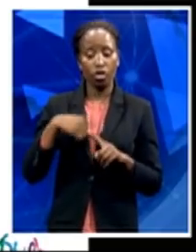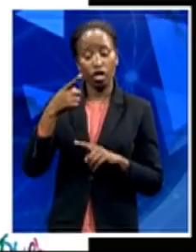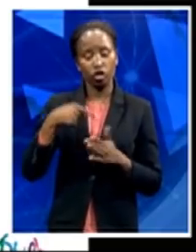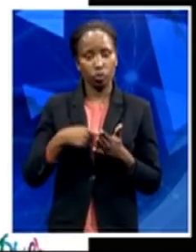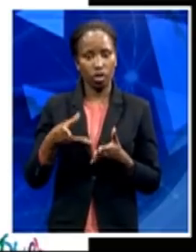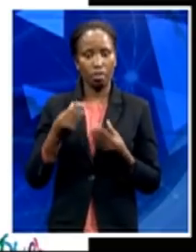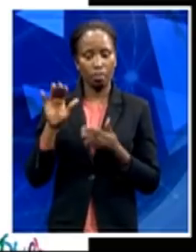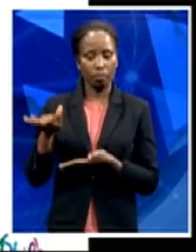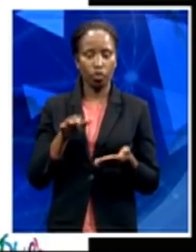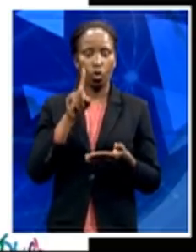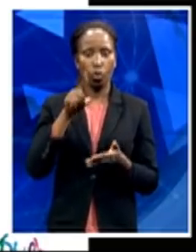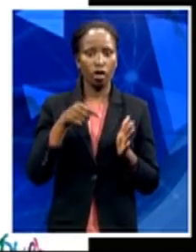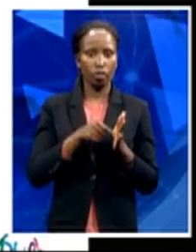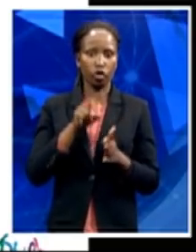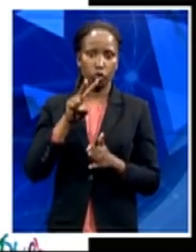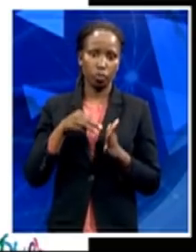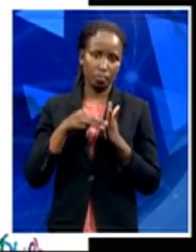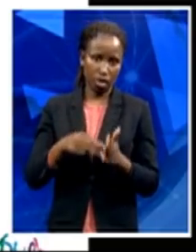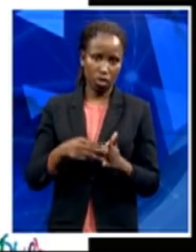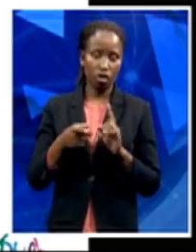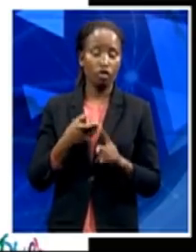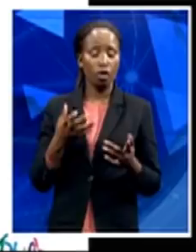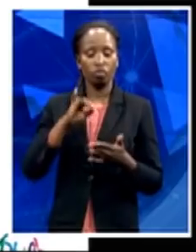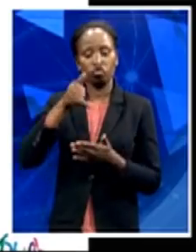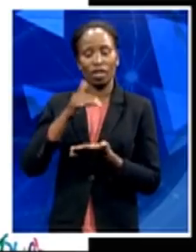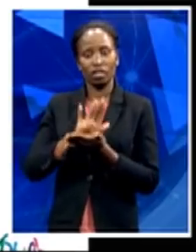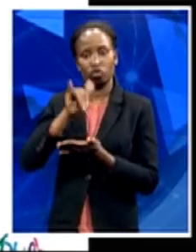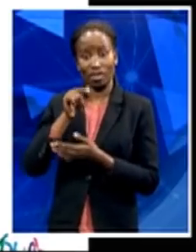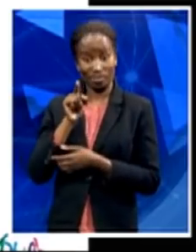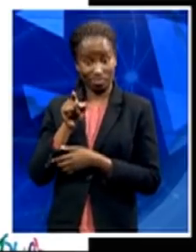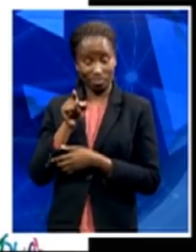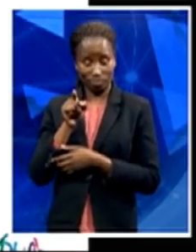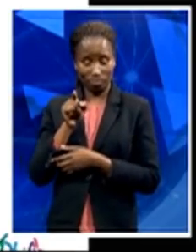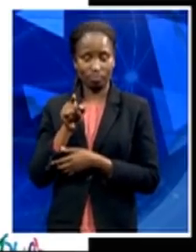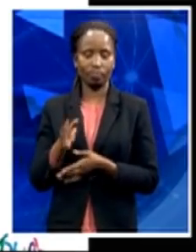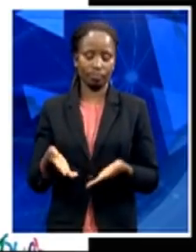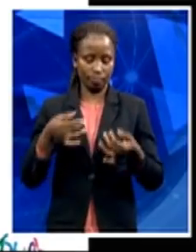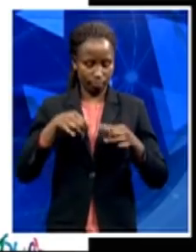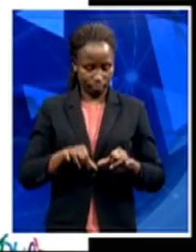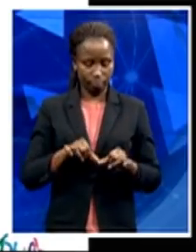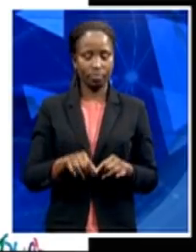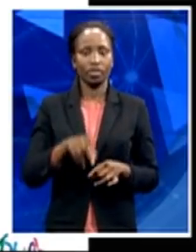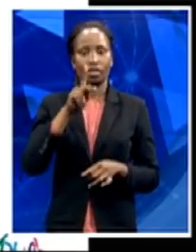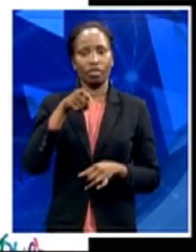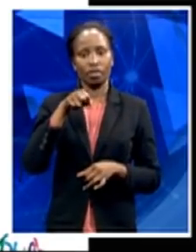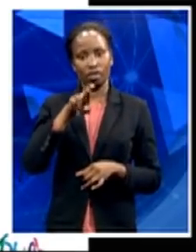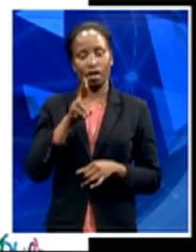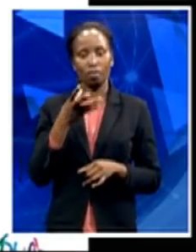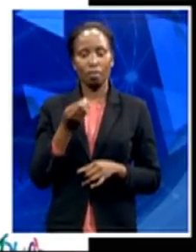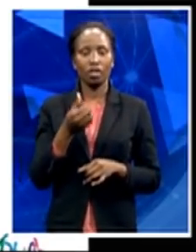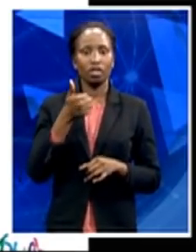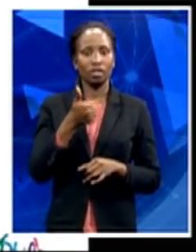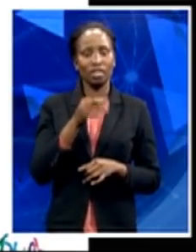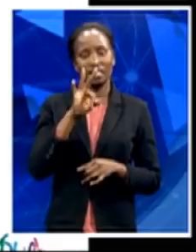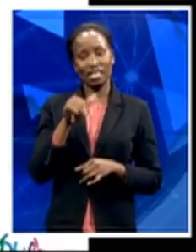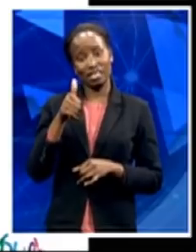from Johnson & Johnson. In terms of Pfizer, we are receiving 636,000 doses on the 14th,